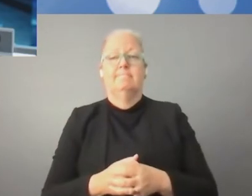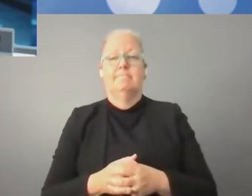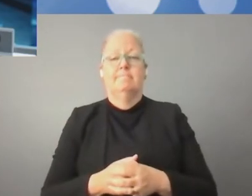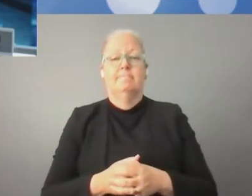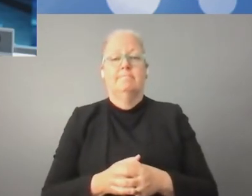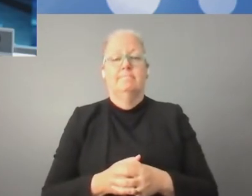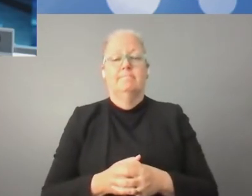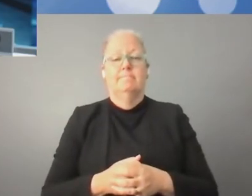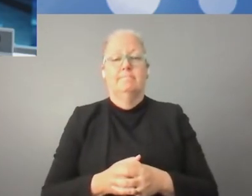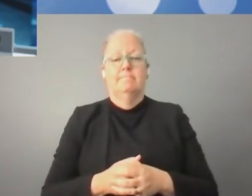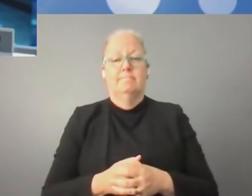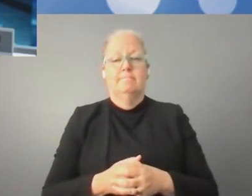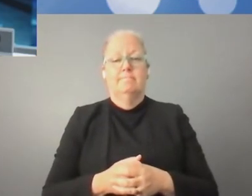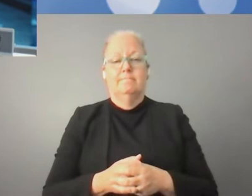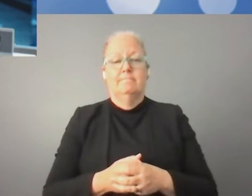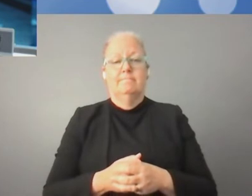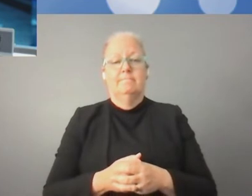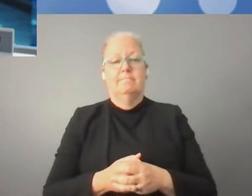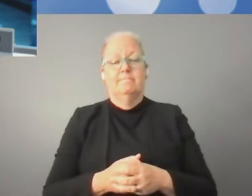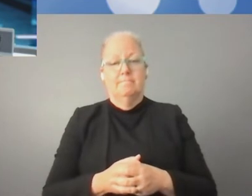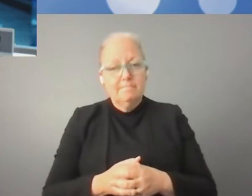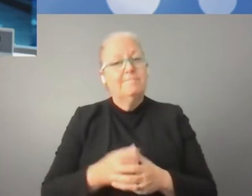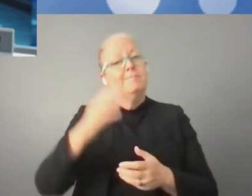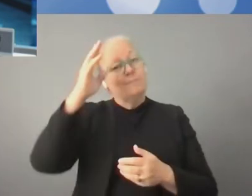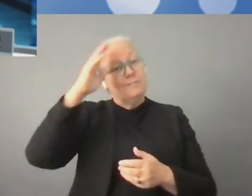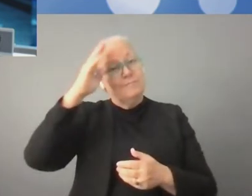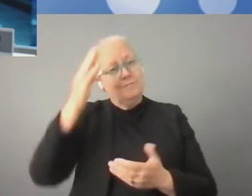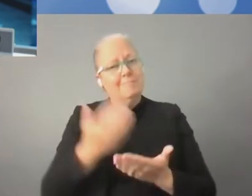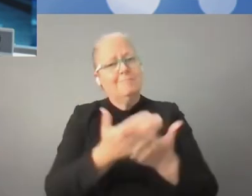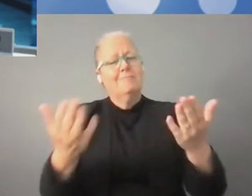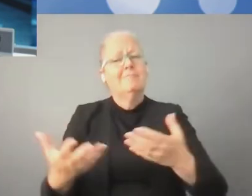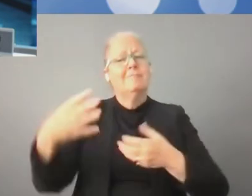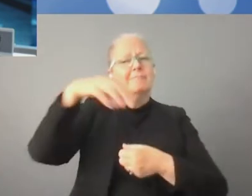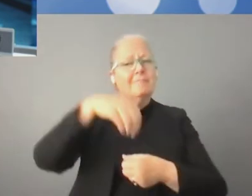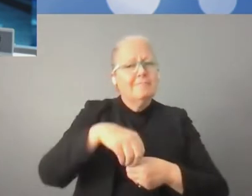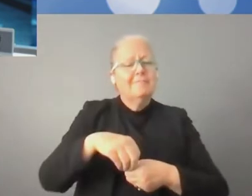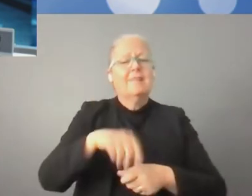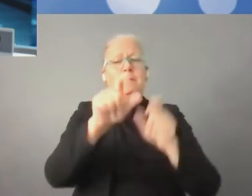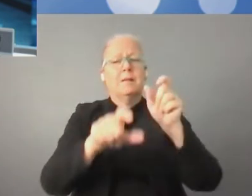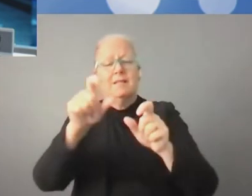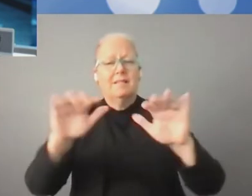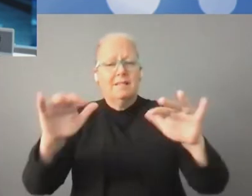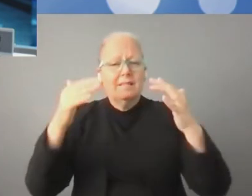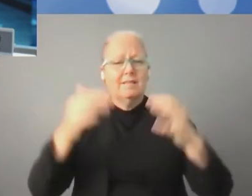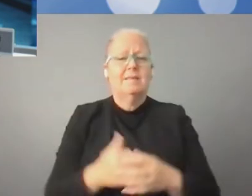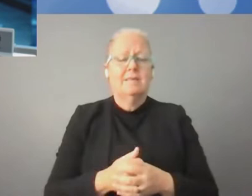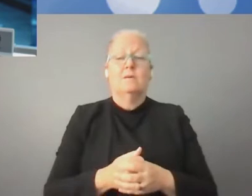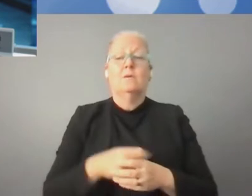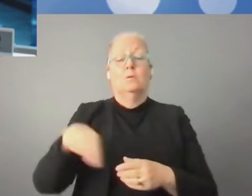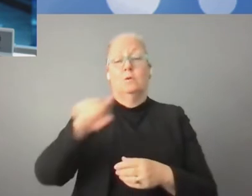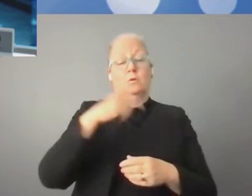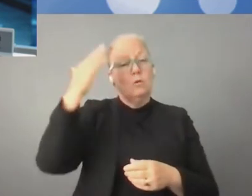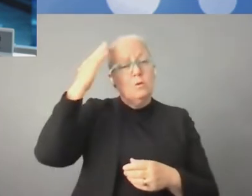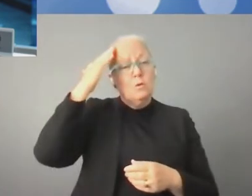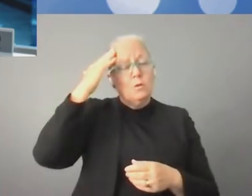very good day dear participants of the united nations internet governance forum we all realize that despite the many negative